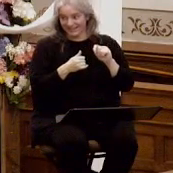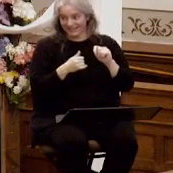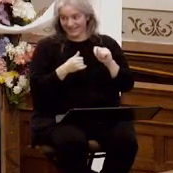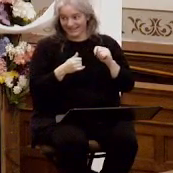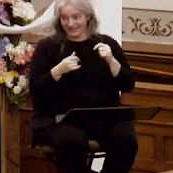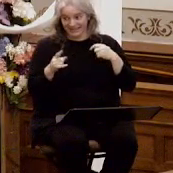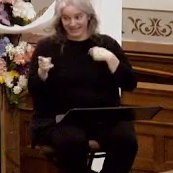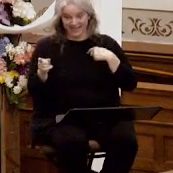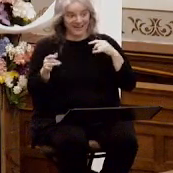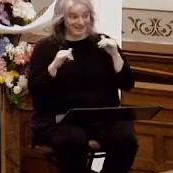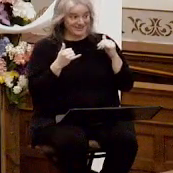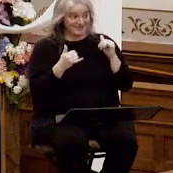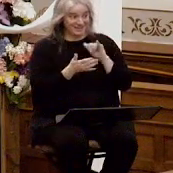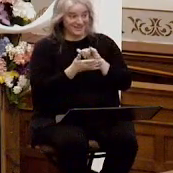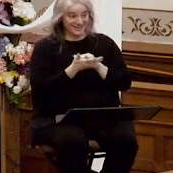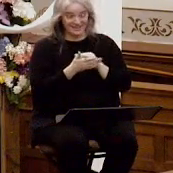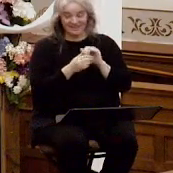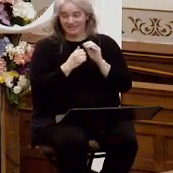Yeah.